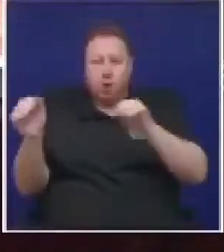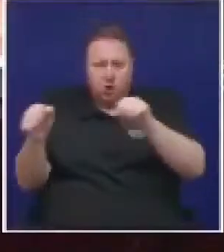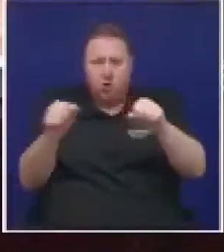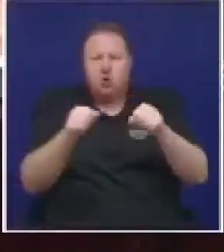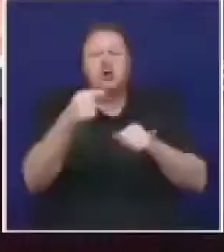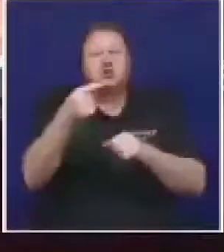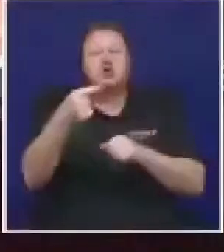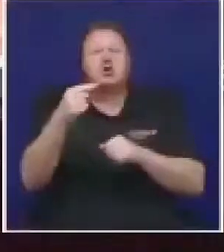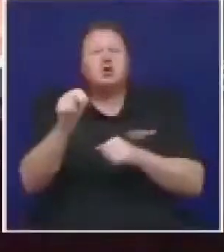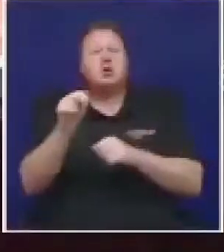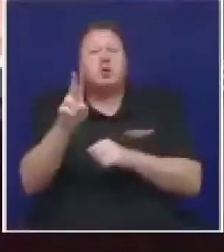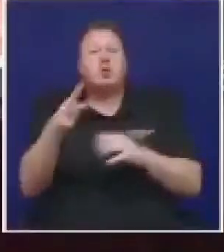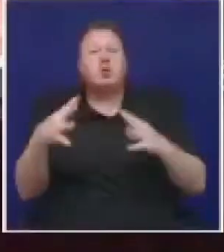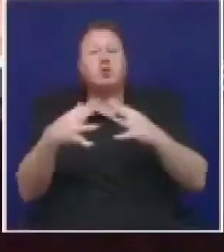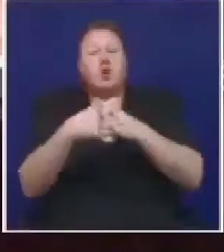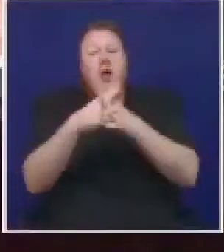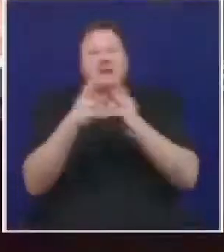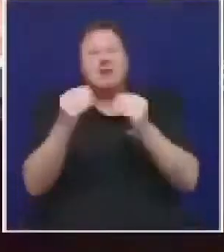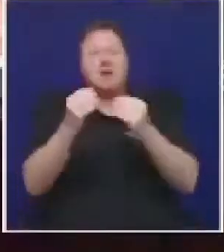strong.